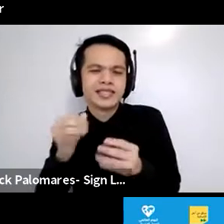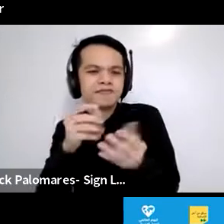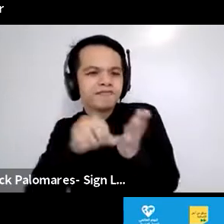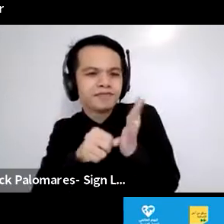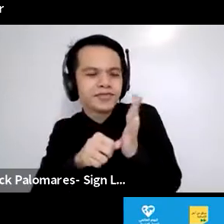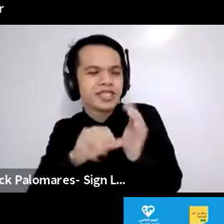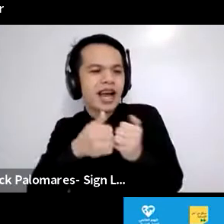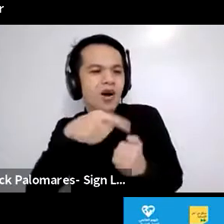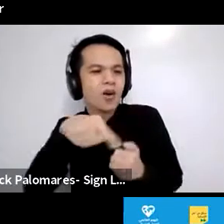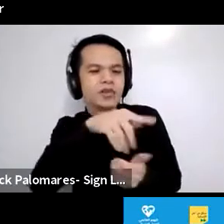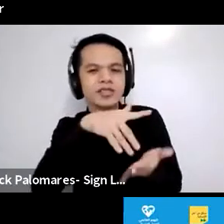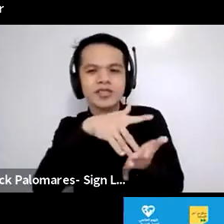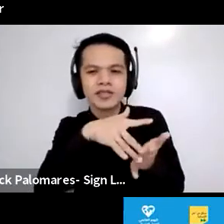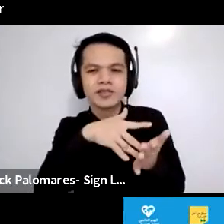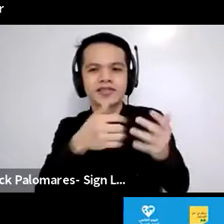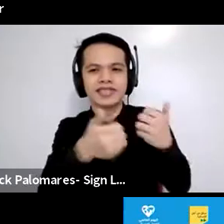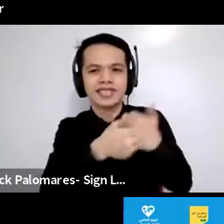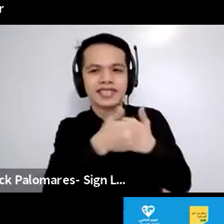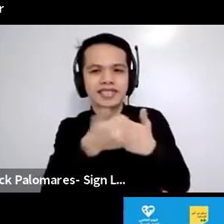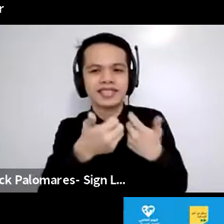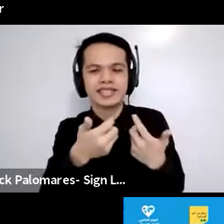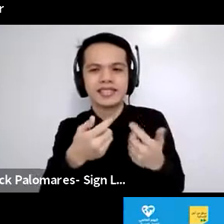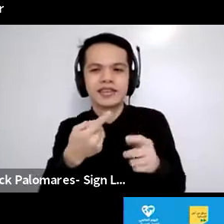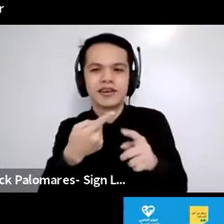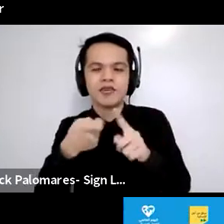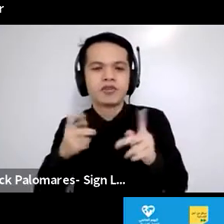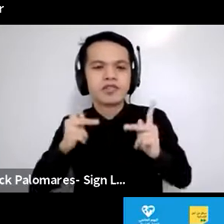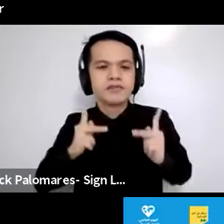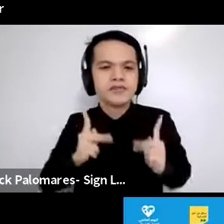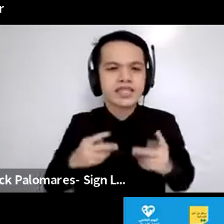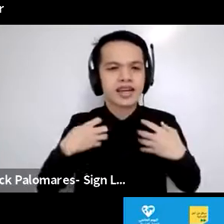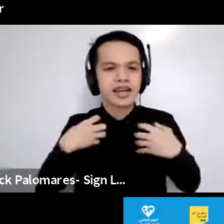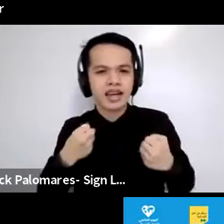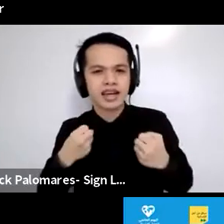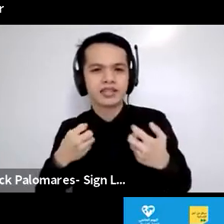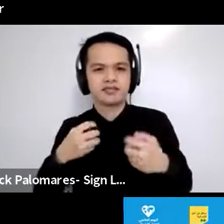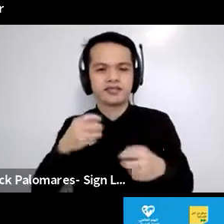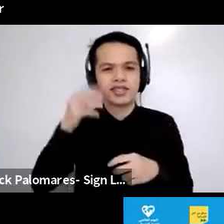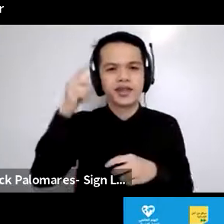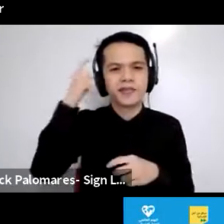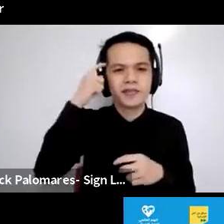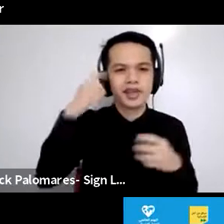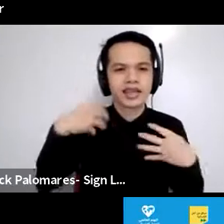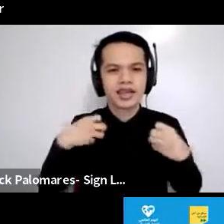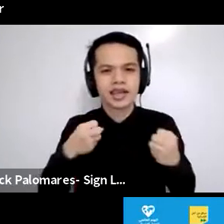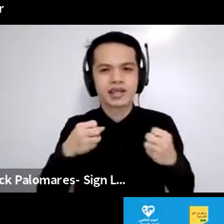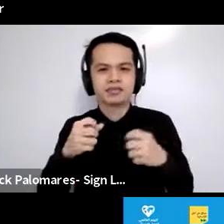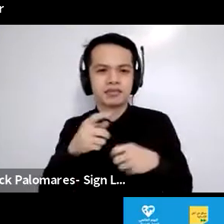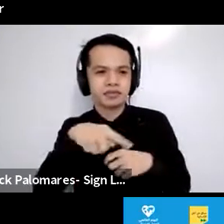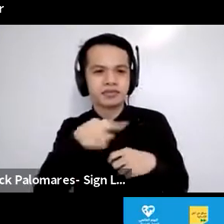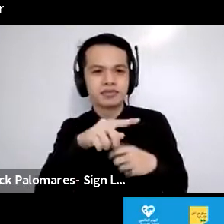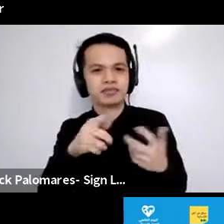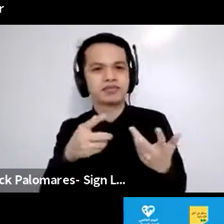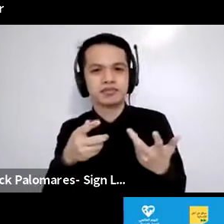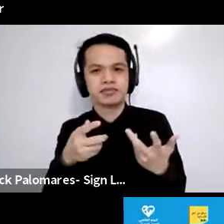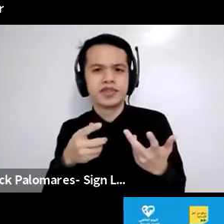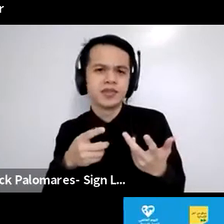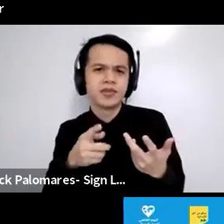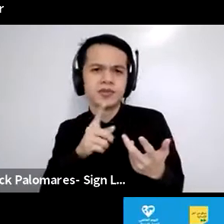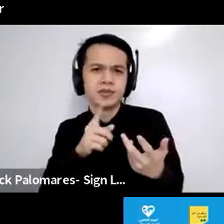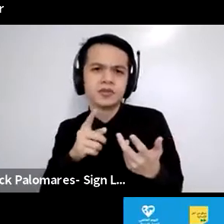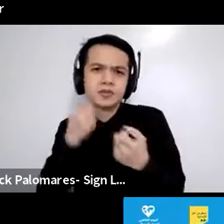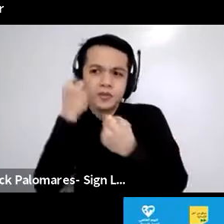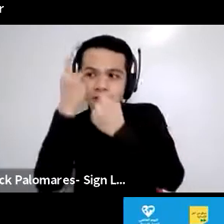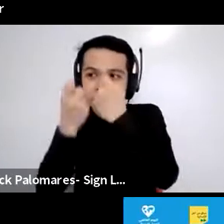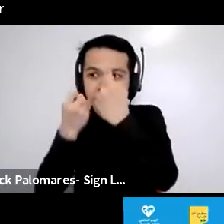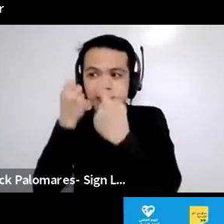their socioeconomic status, mental and physical health? Are they displaced, marginalized, etc.? So really understanding the